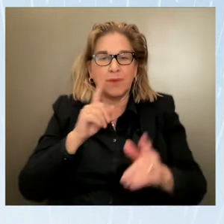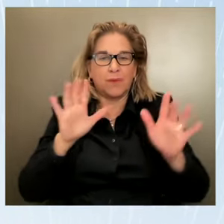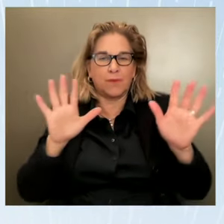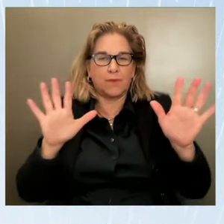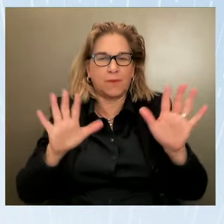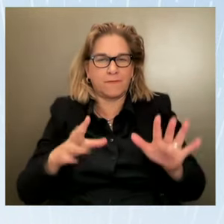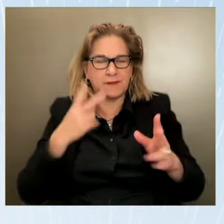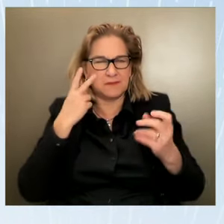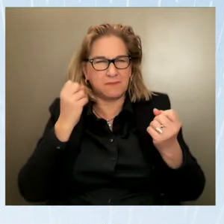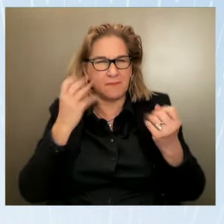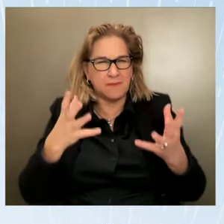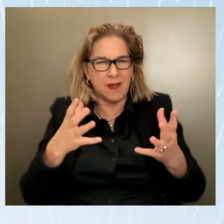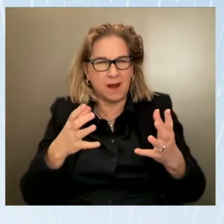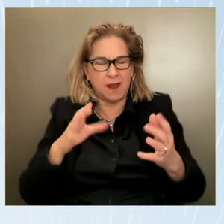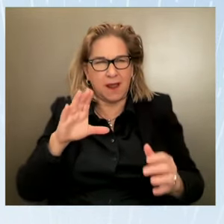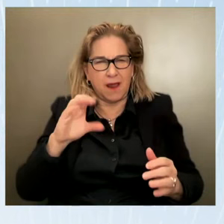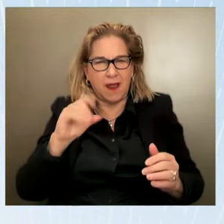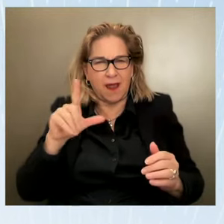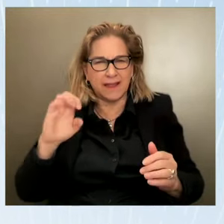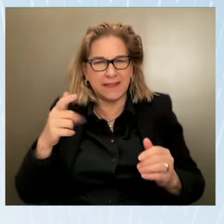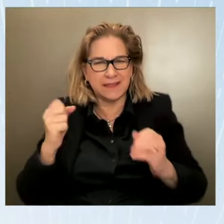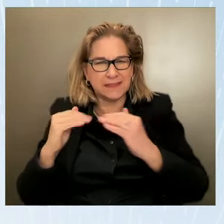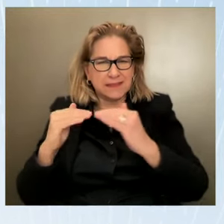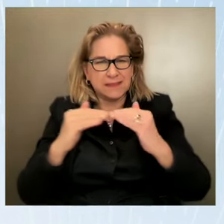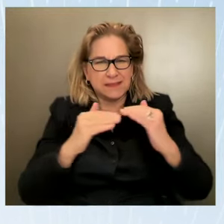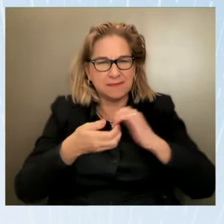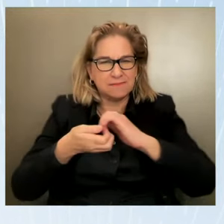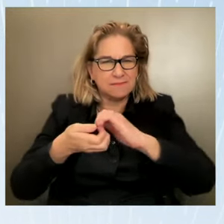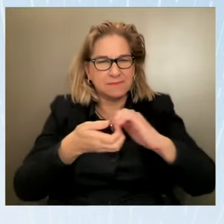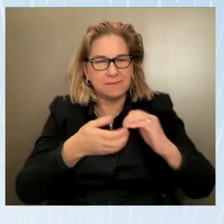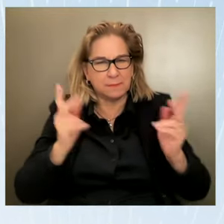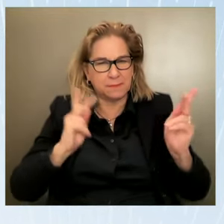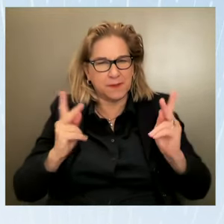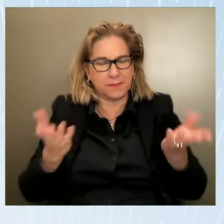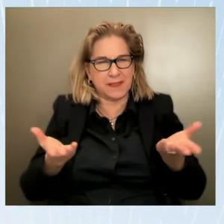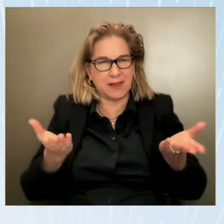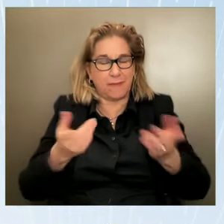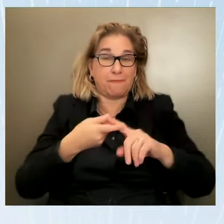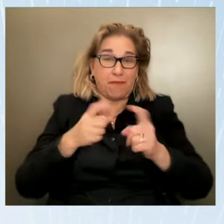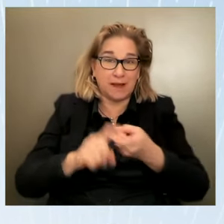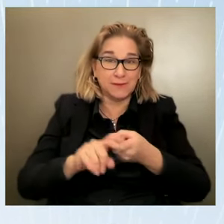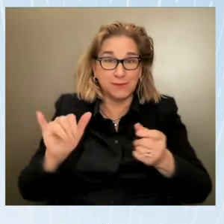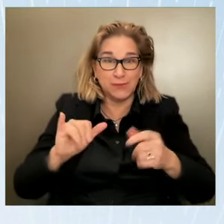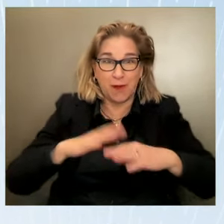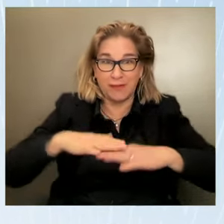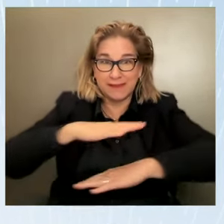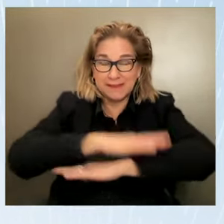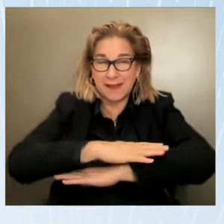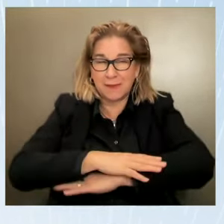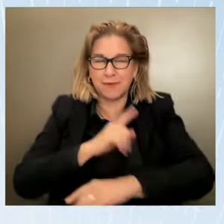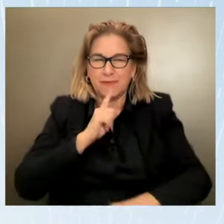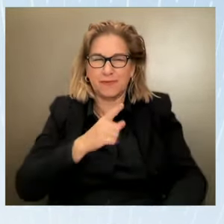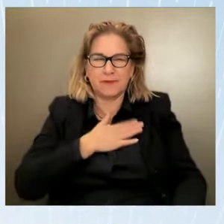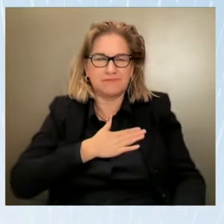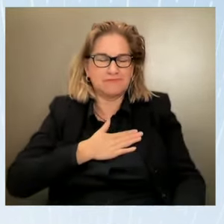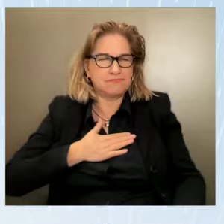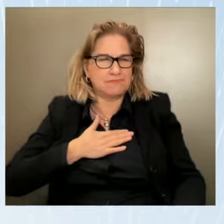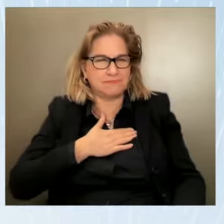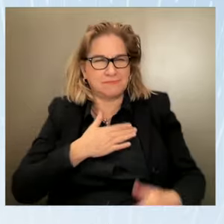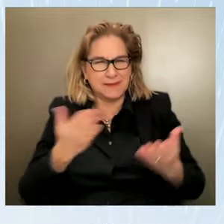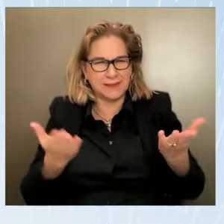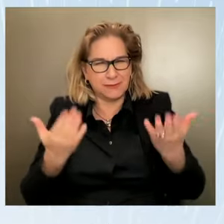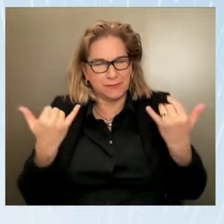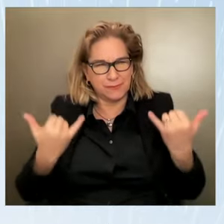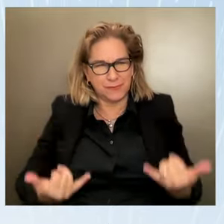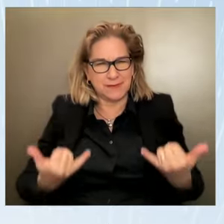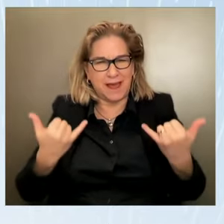friends around this table. Really appreciate everyone being here today. And it is an honor to chair